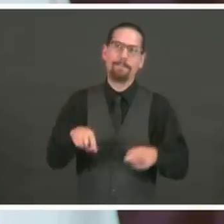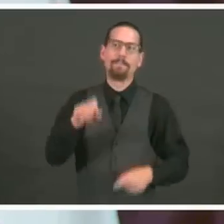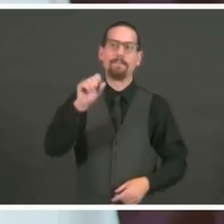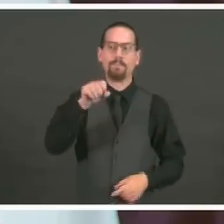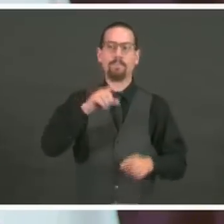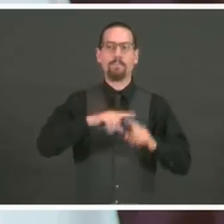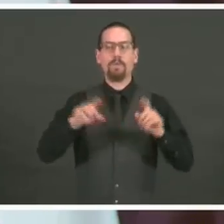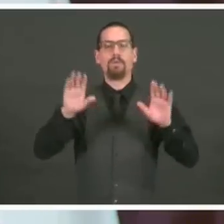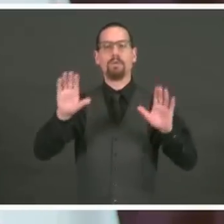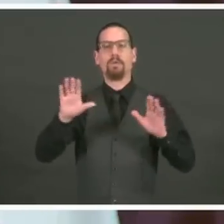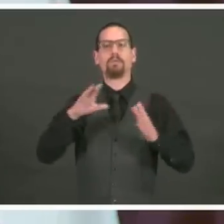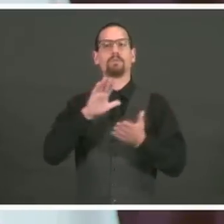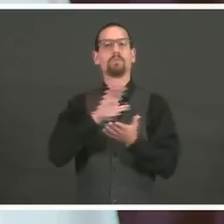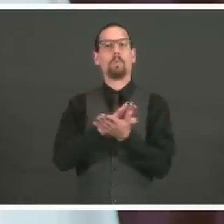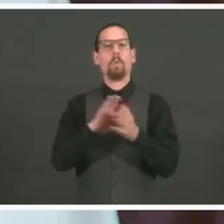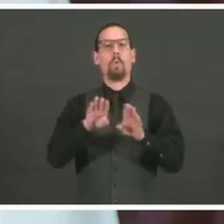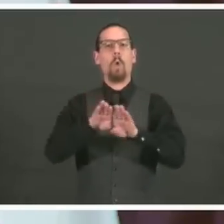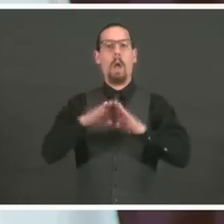a